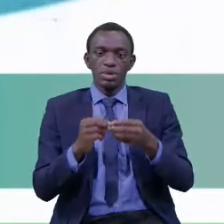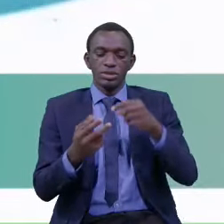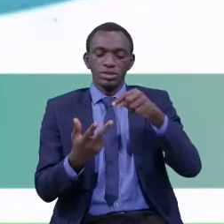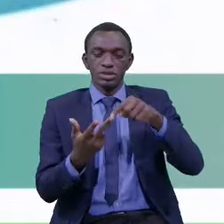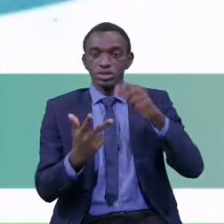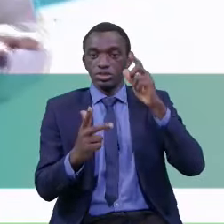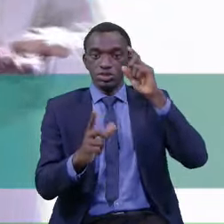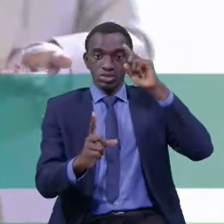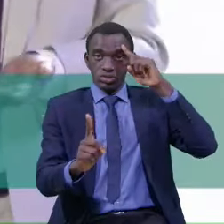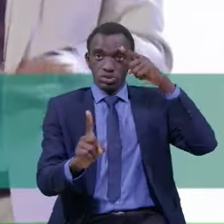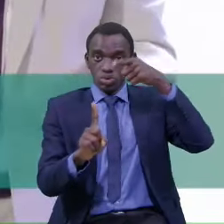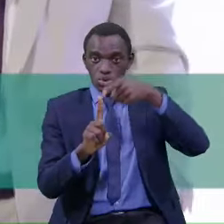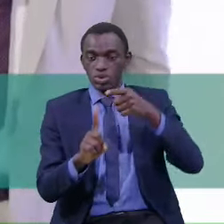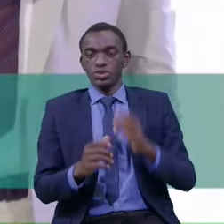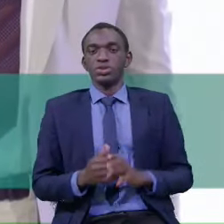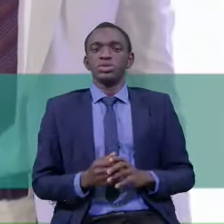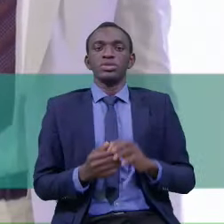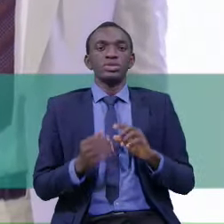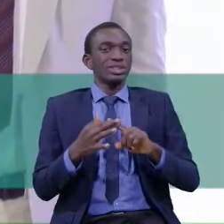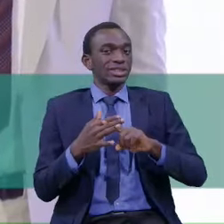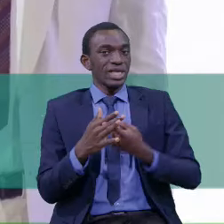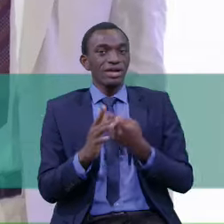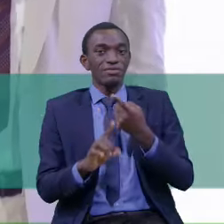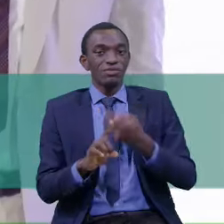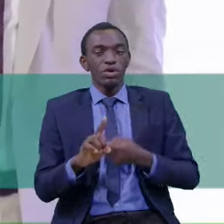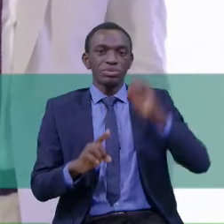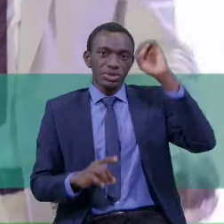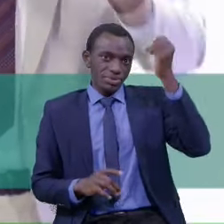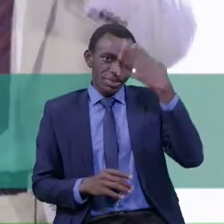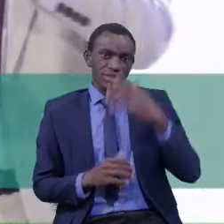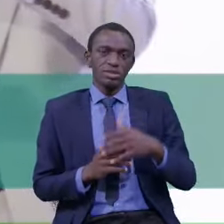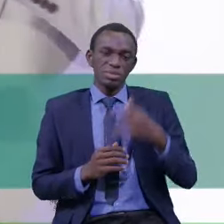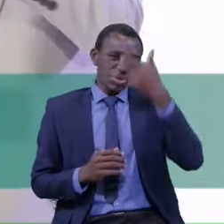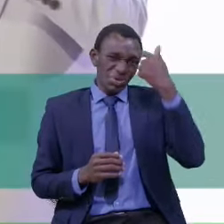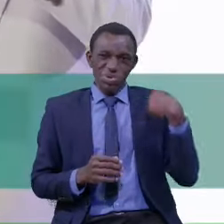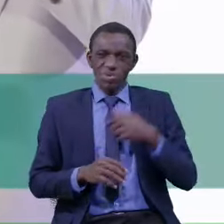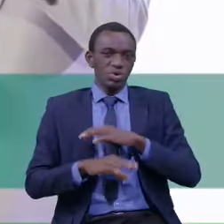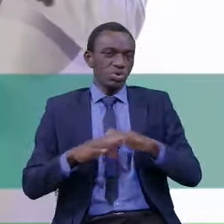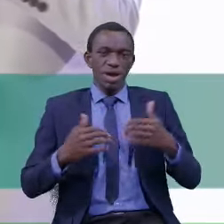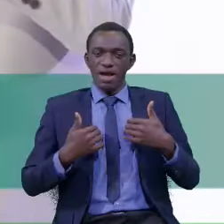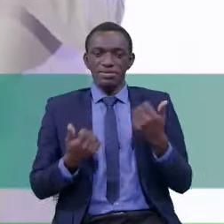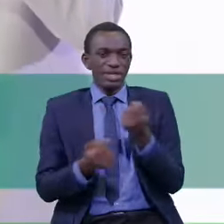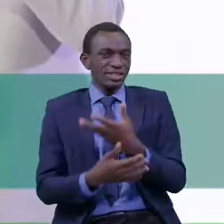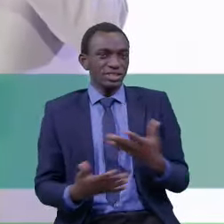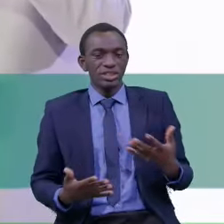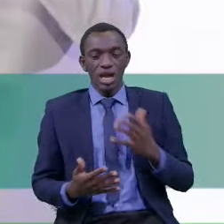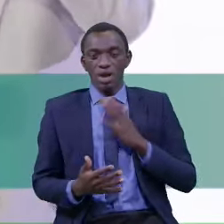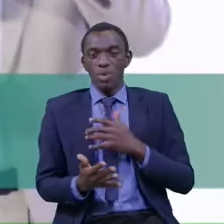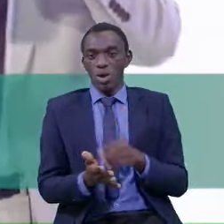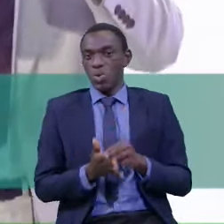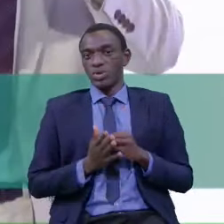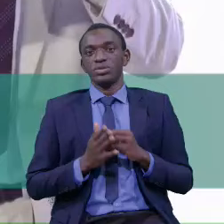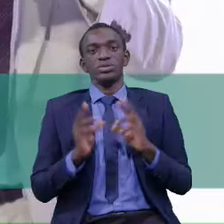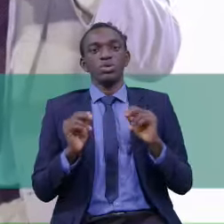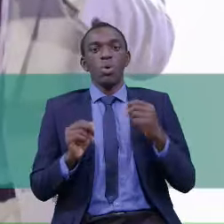start from there, because we do not have anything, possess anything of ourselves. We need His grace.